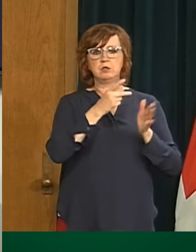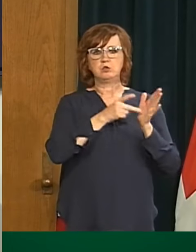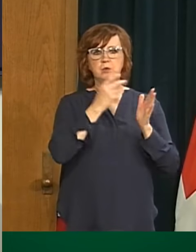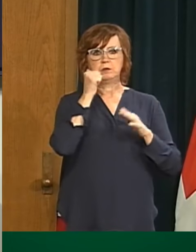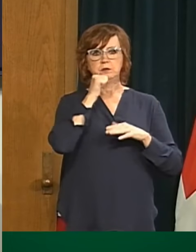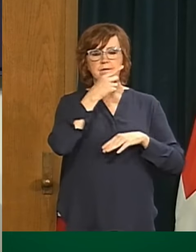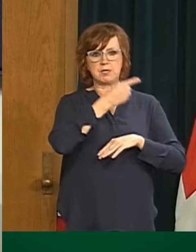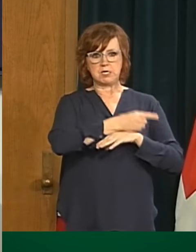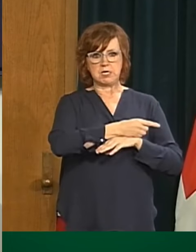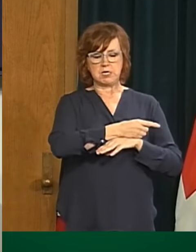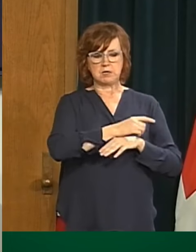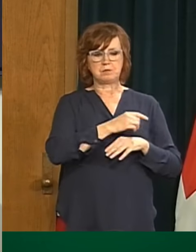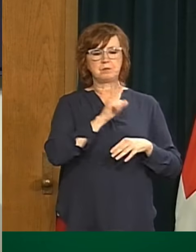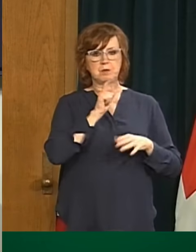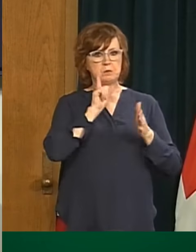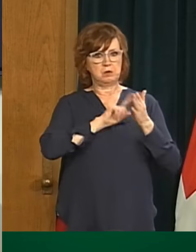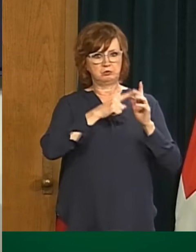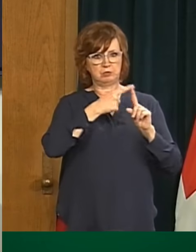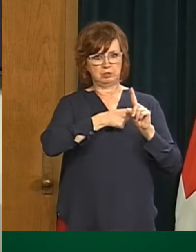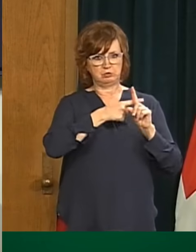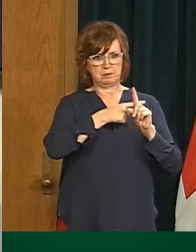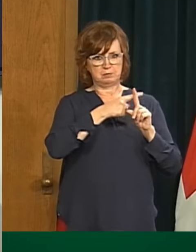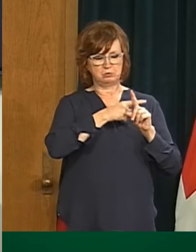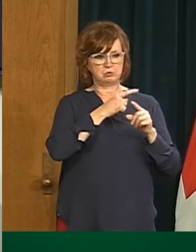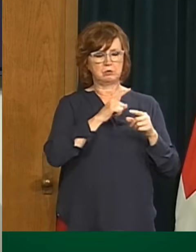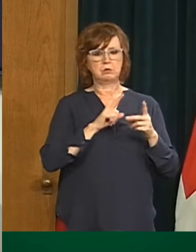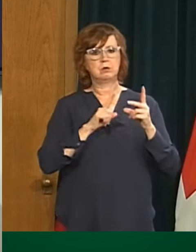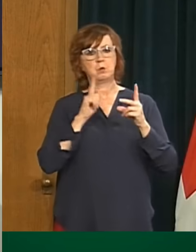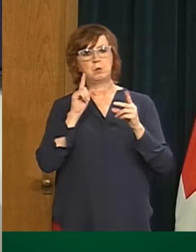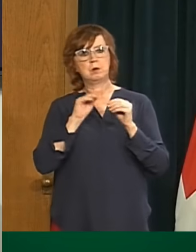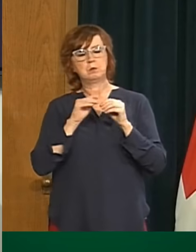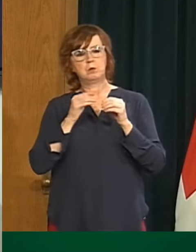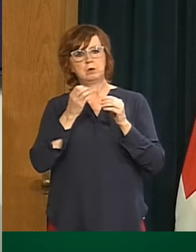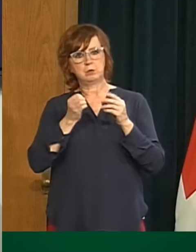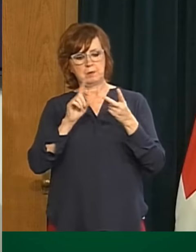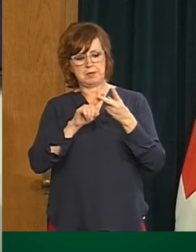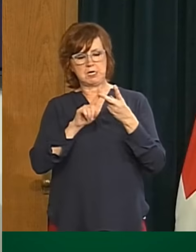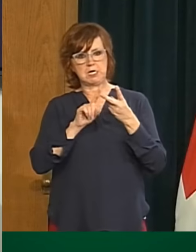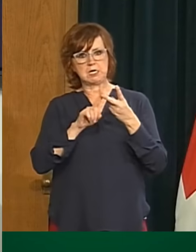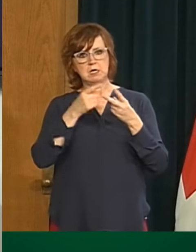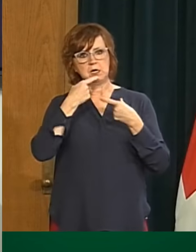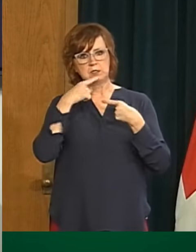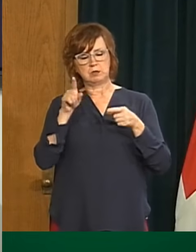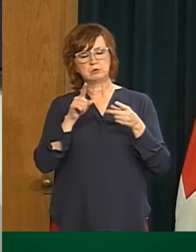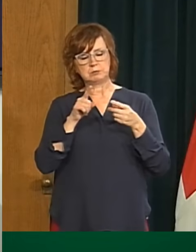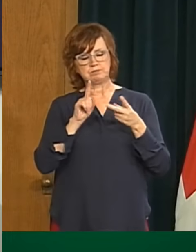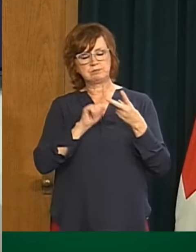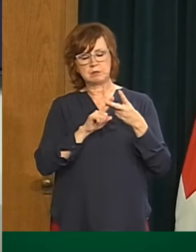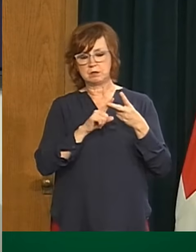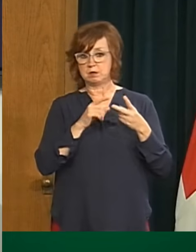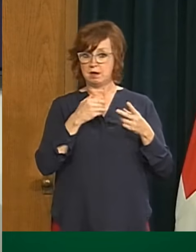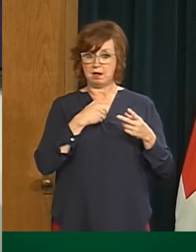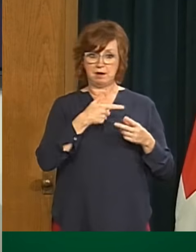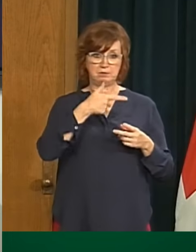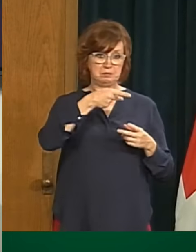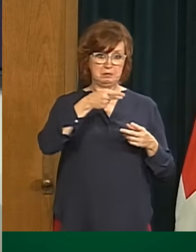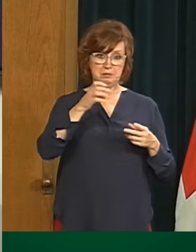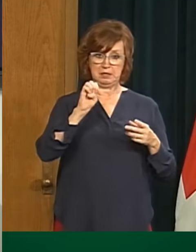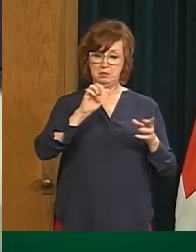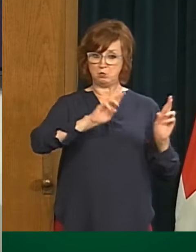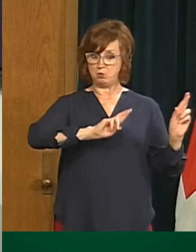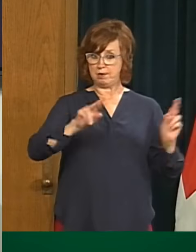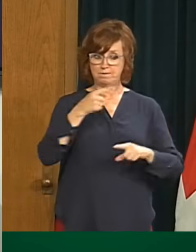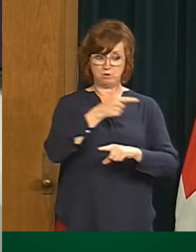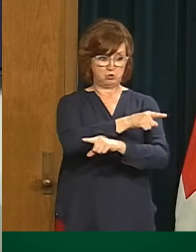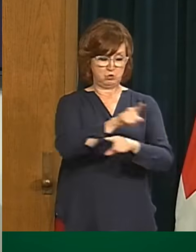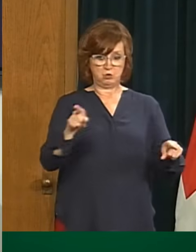workers. The other thing I'd like to add is that we do know that PPE is available, and we're confident in the supply chain for personal